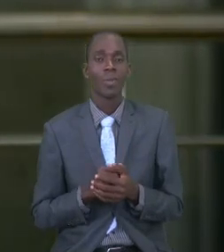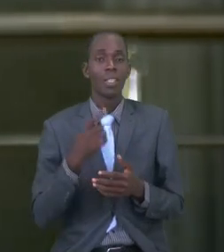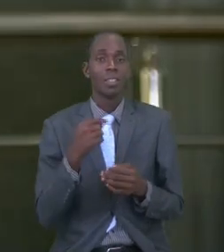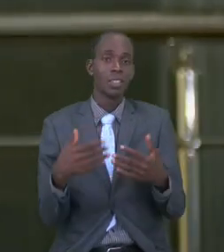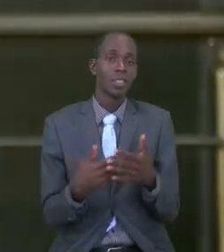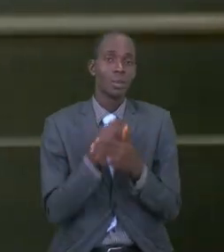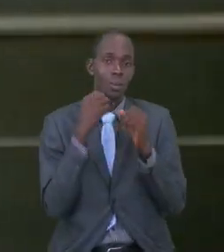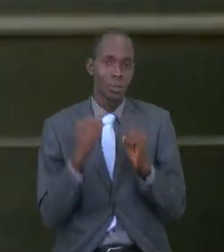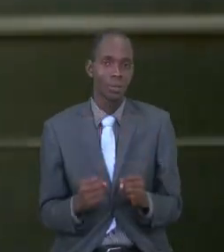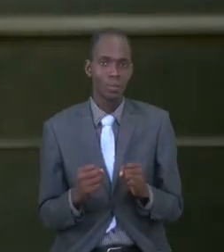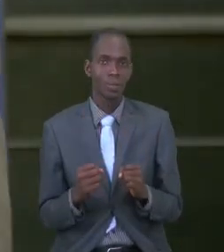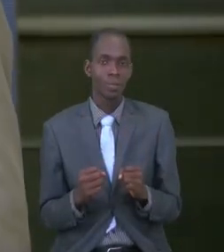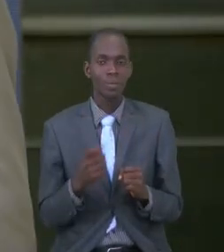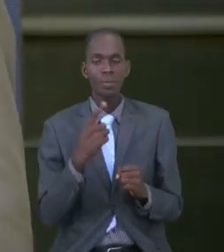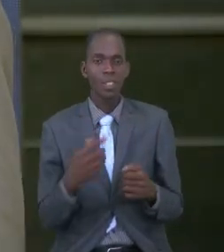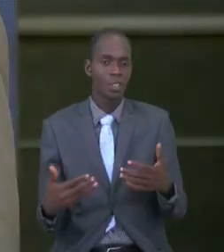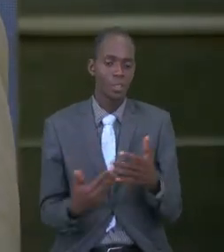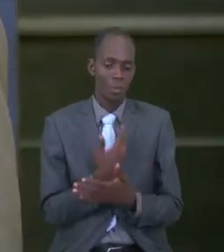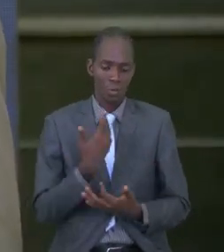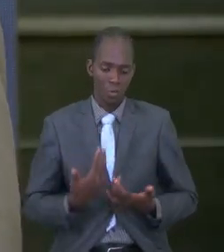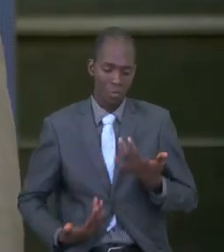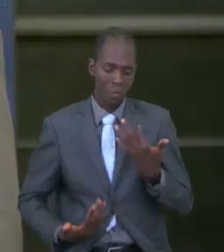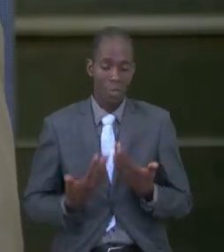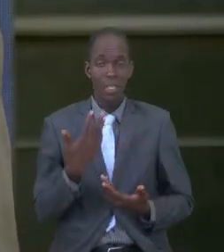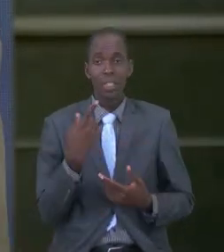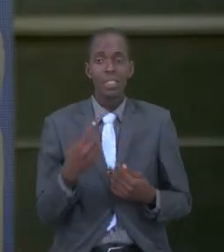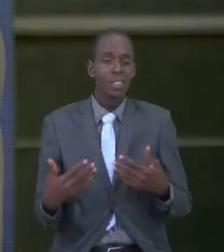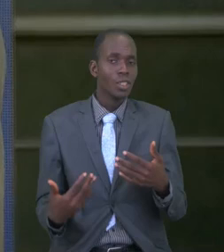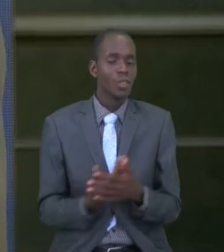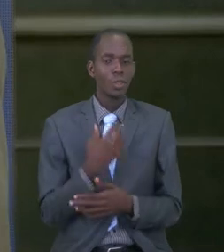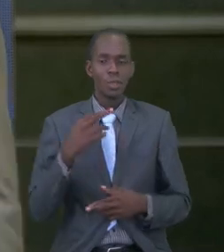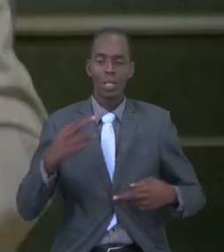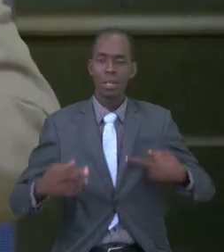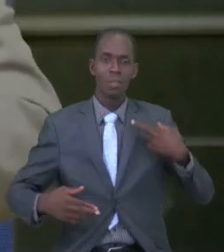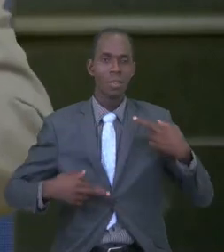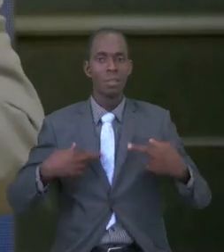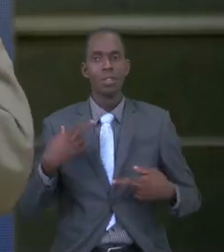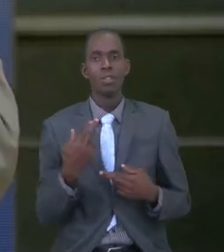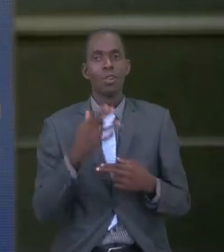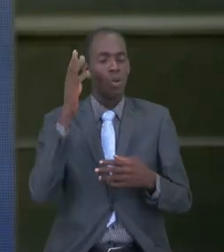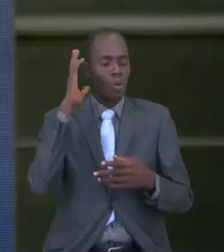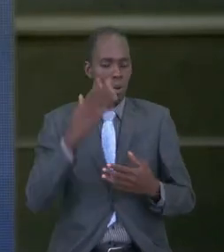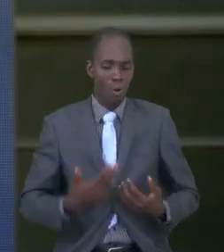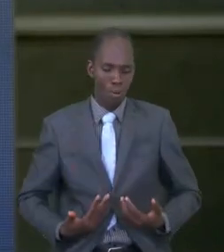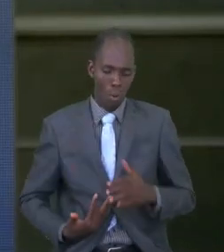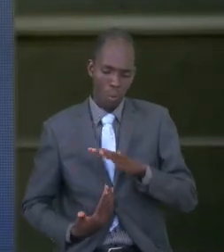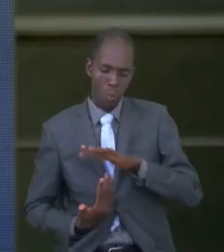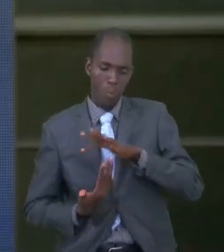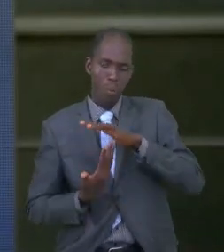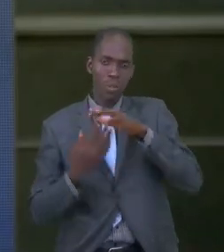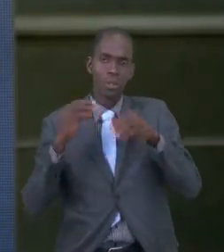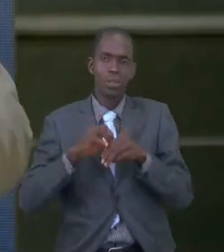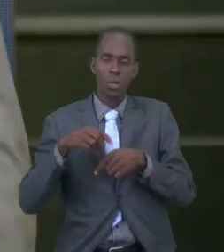power, the new fire, the new revival will burn in your